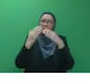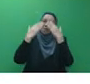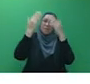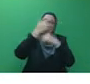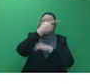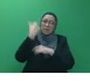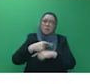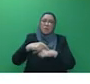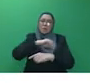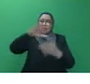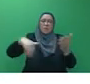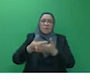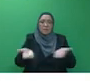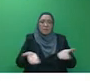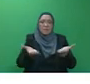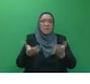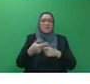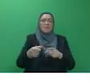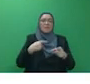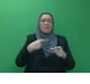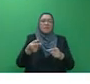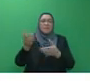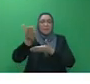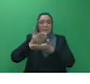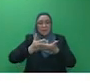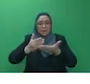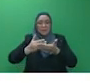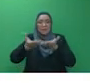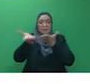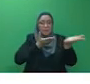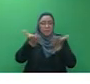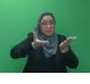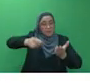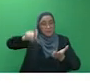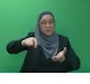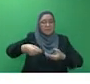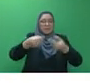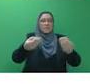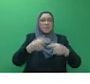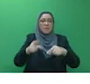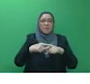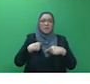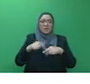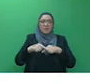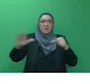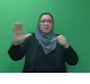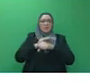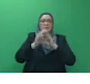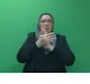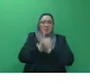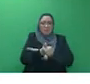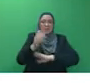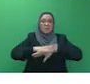blessed uh uh that we those of us who are here we are essential service we had to help the public we had to equip ourselves with going online